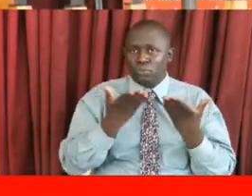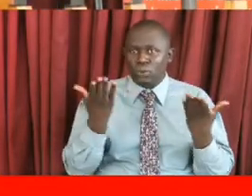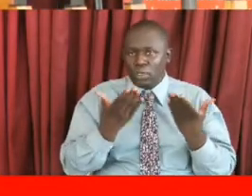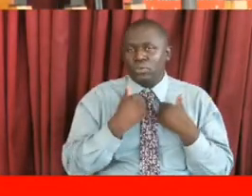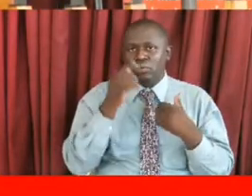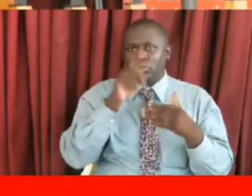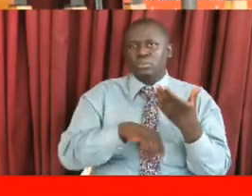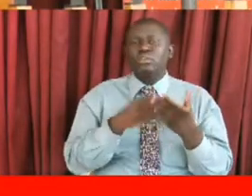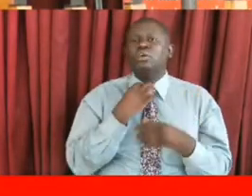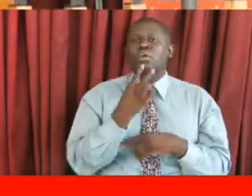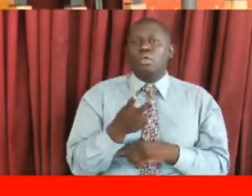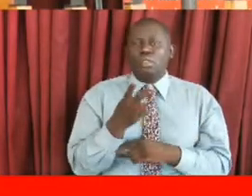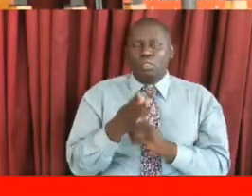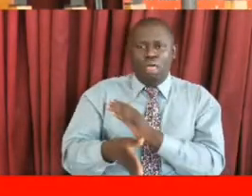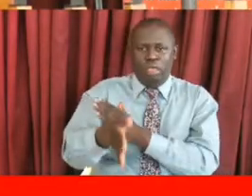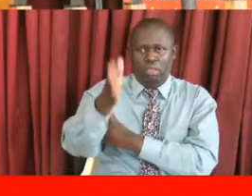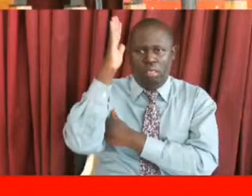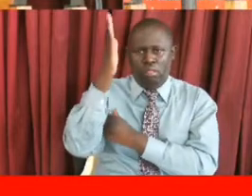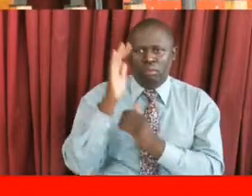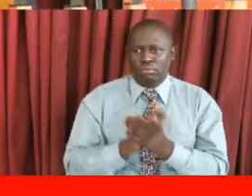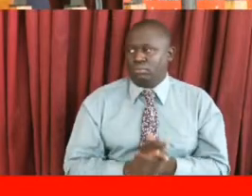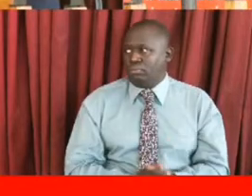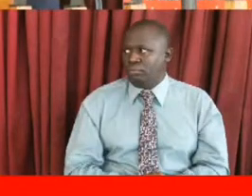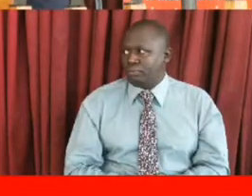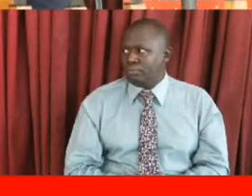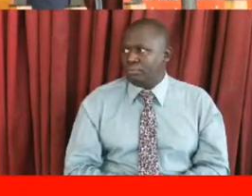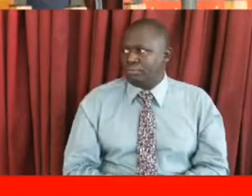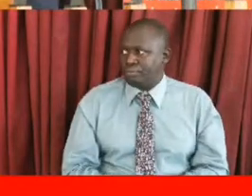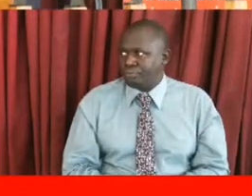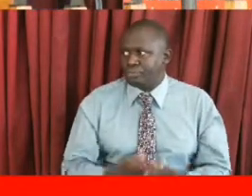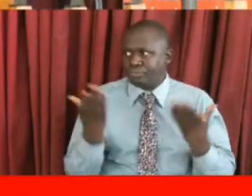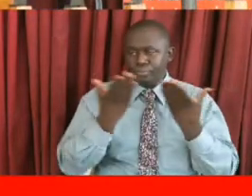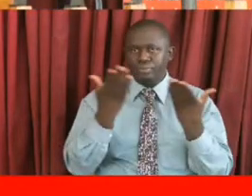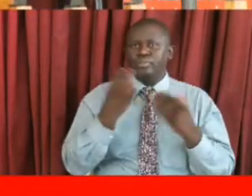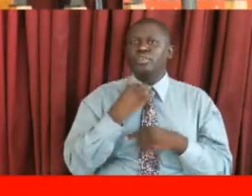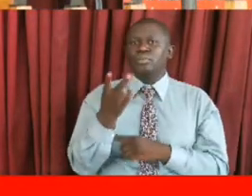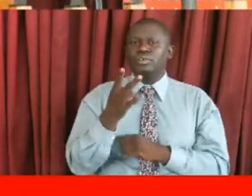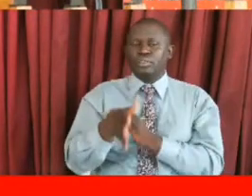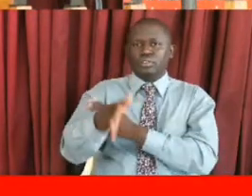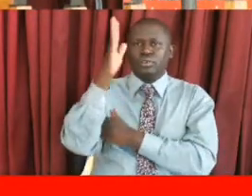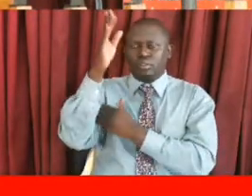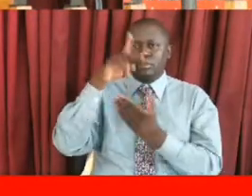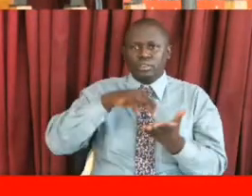is walking and where the voice of God is